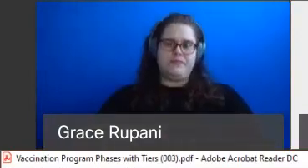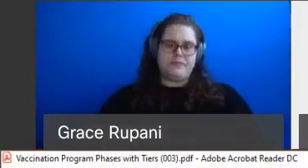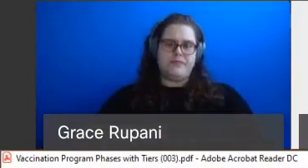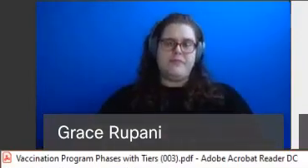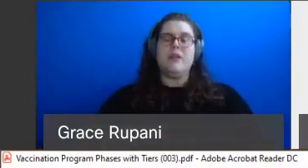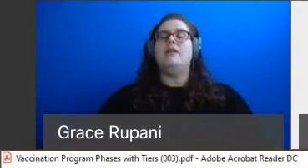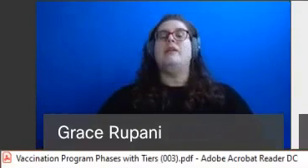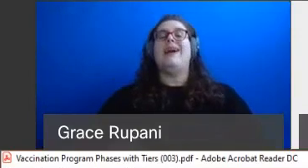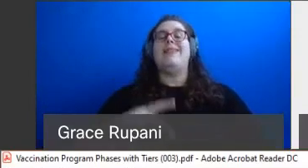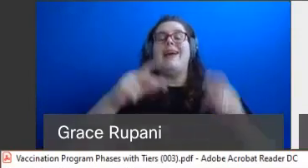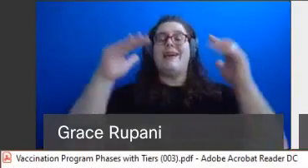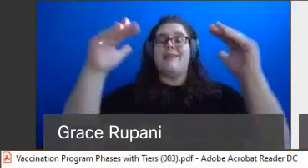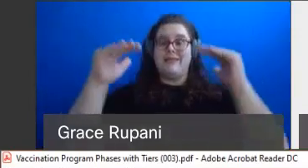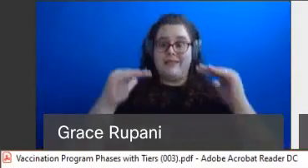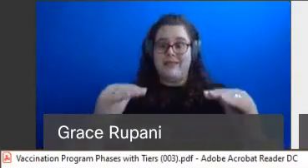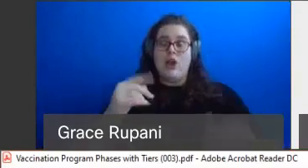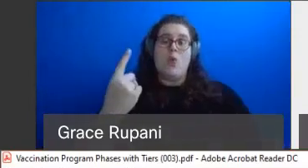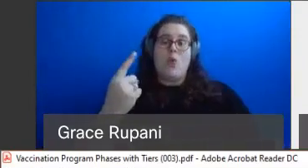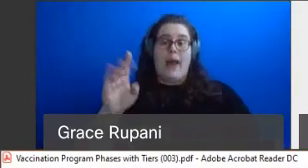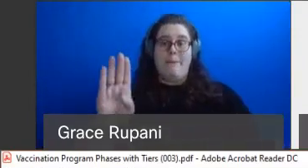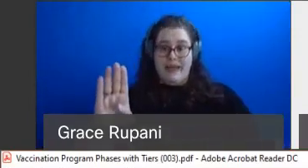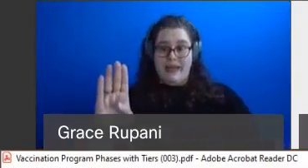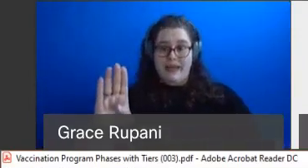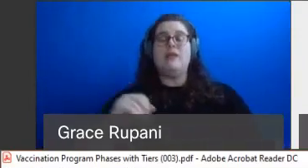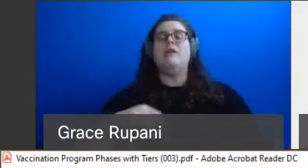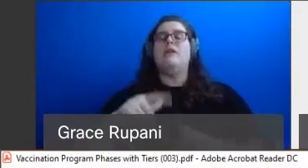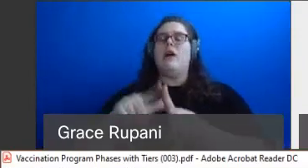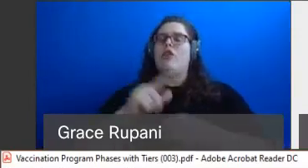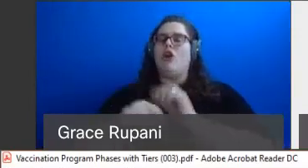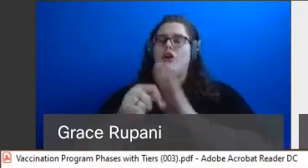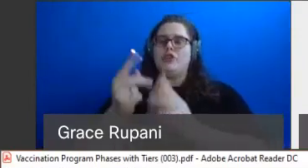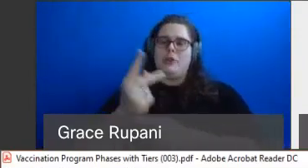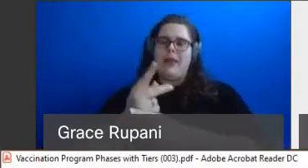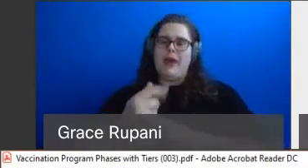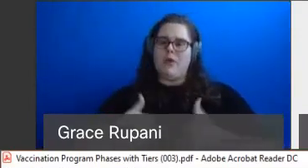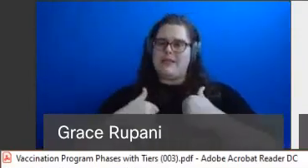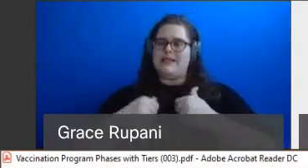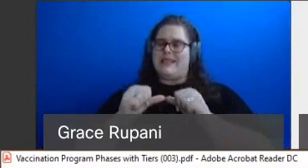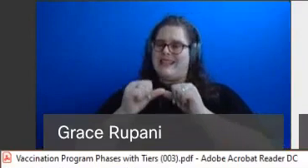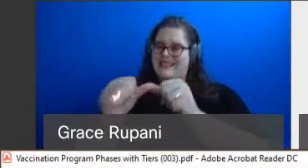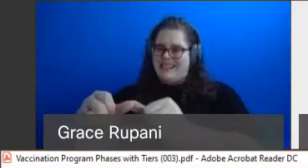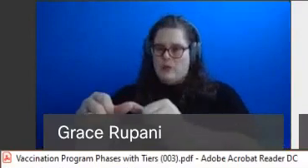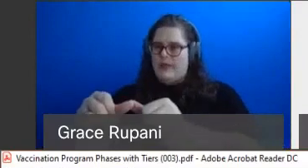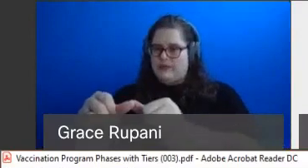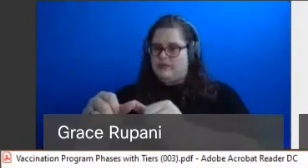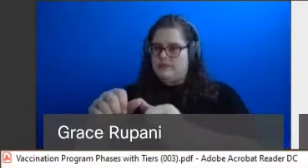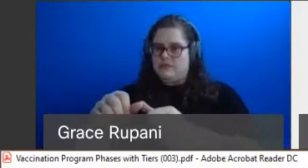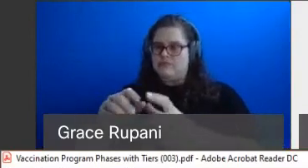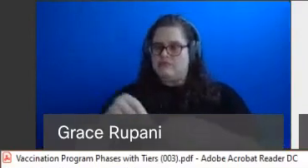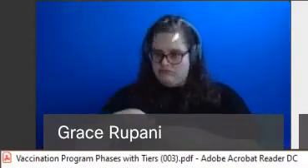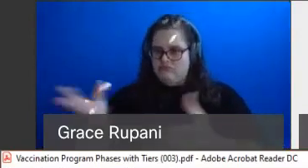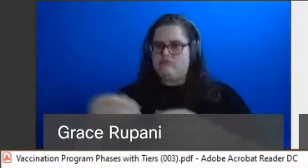1B is continuing with long-term care residents. And so essentially, while people that live